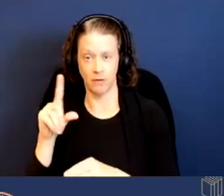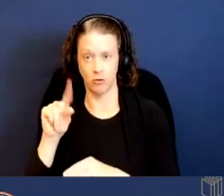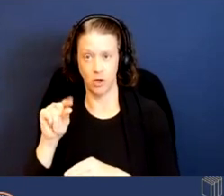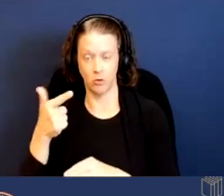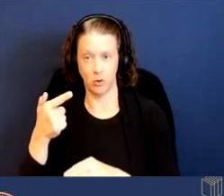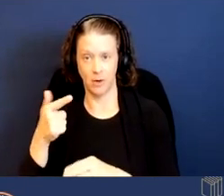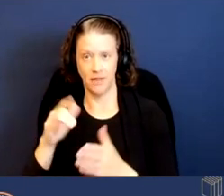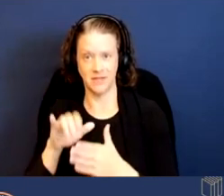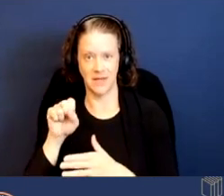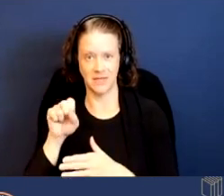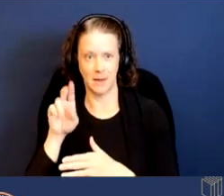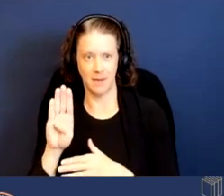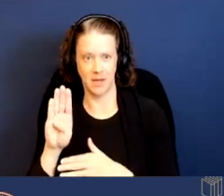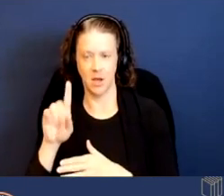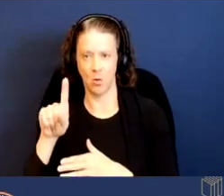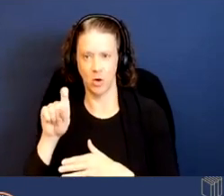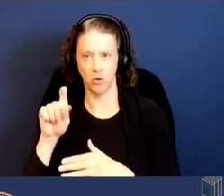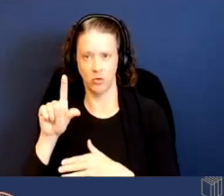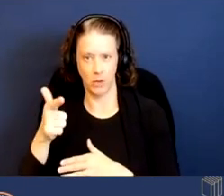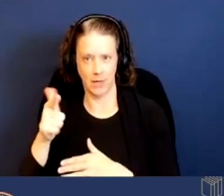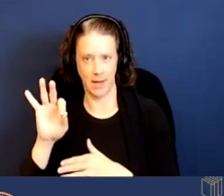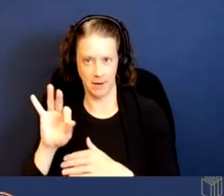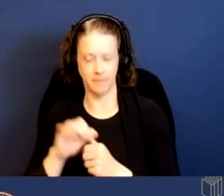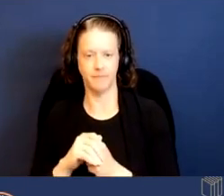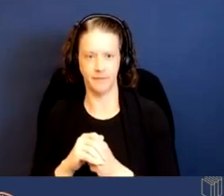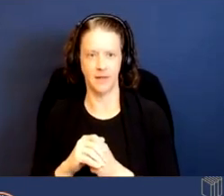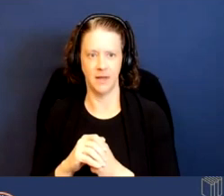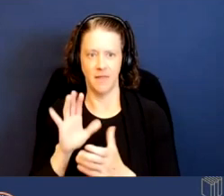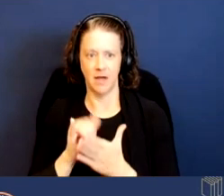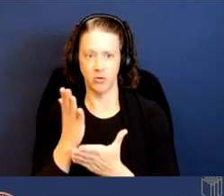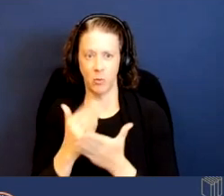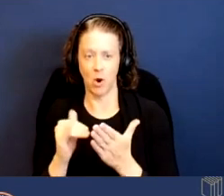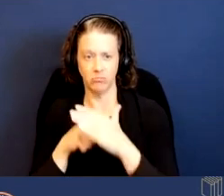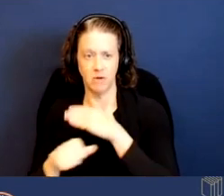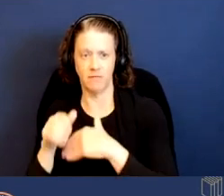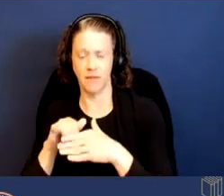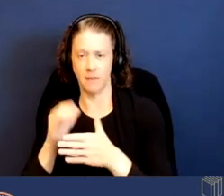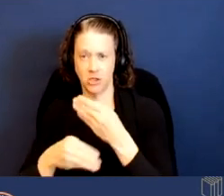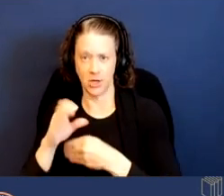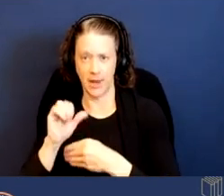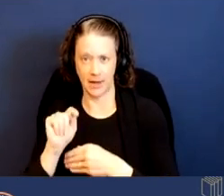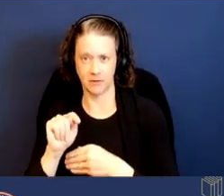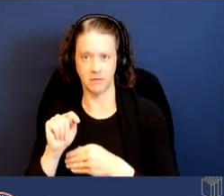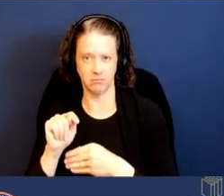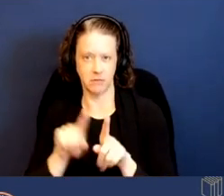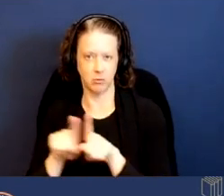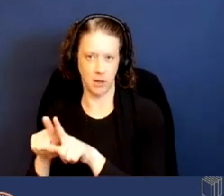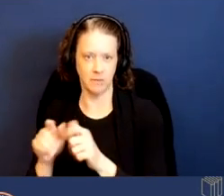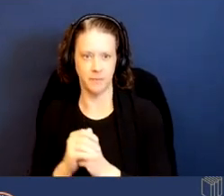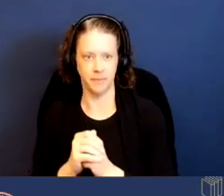as SB 129, and that's as part of the Budget Act as well. Then